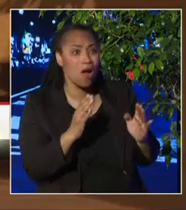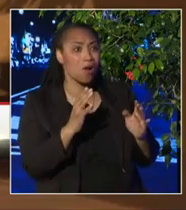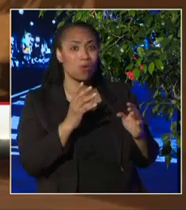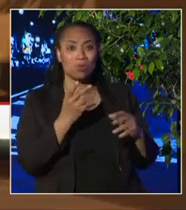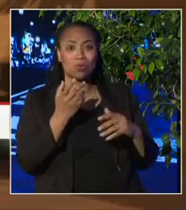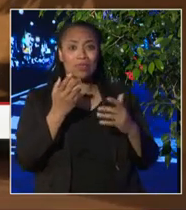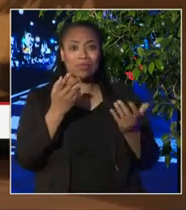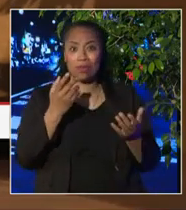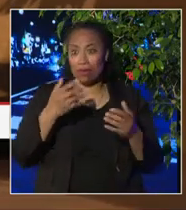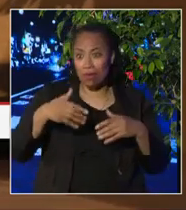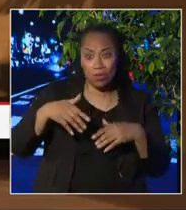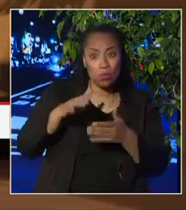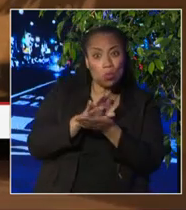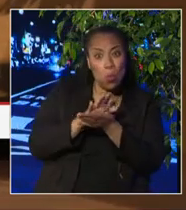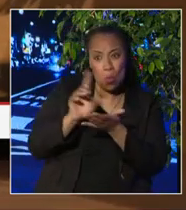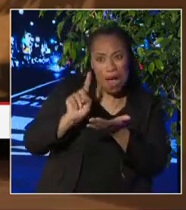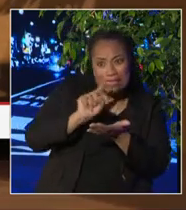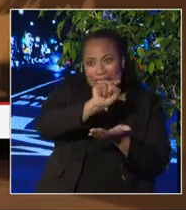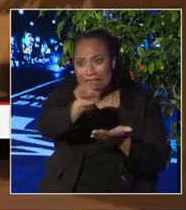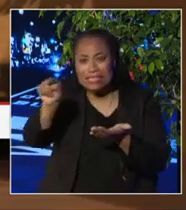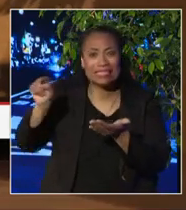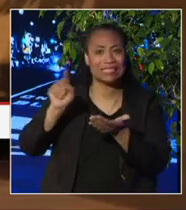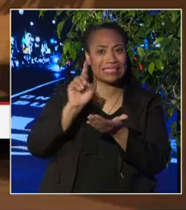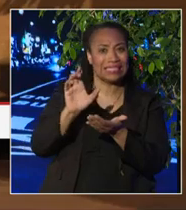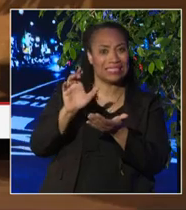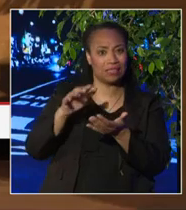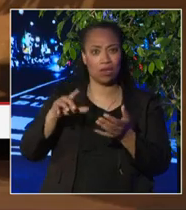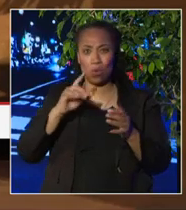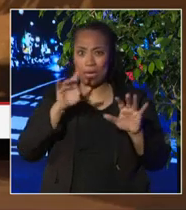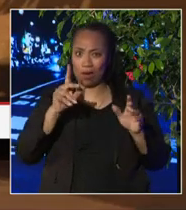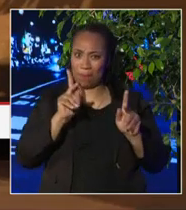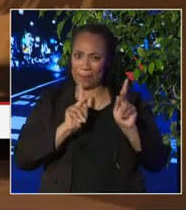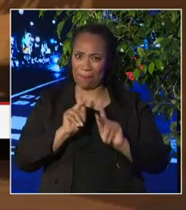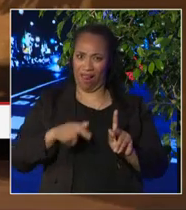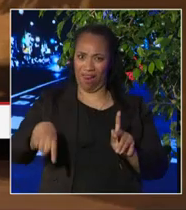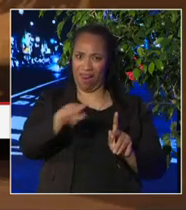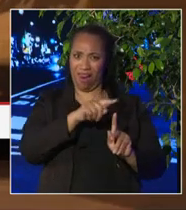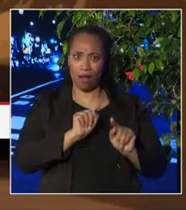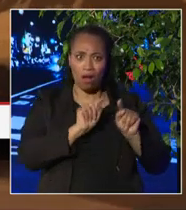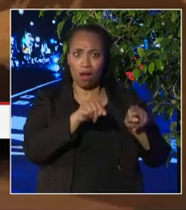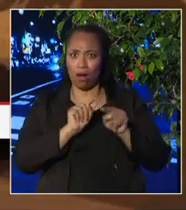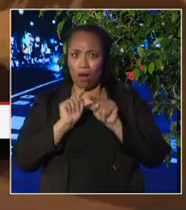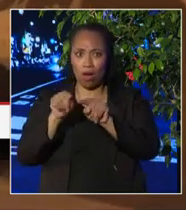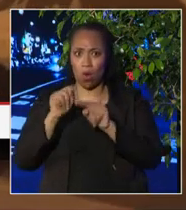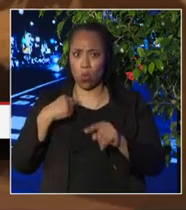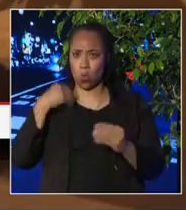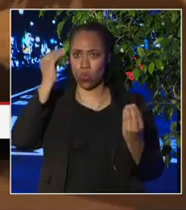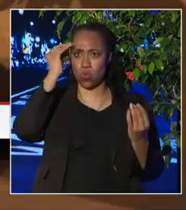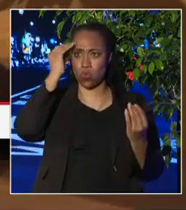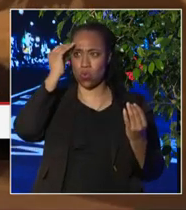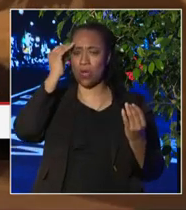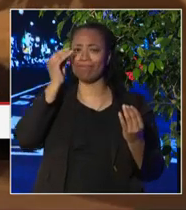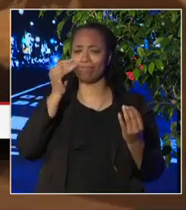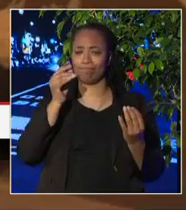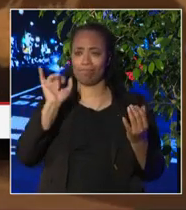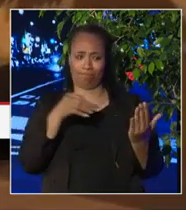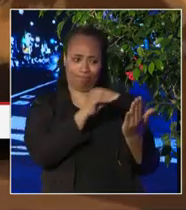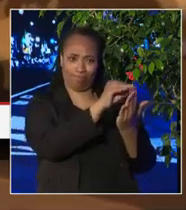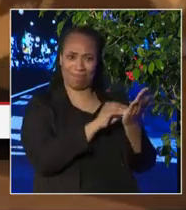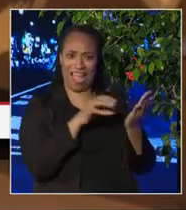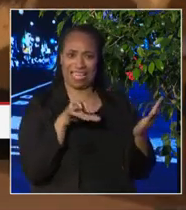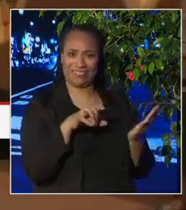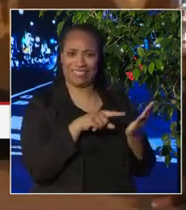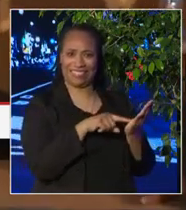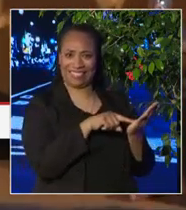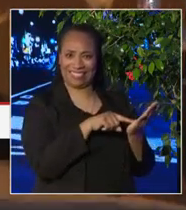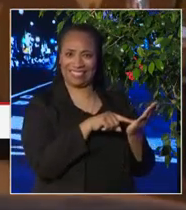have to replace the economic activity of 40,000 people. And we know